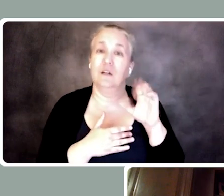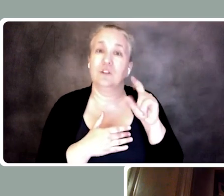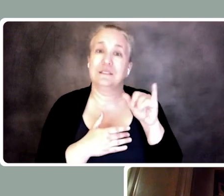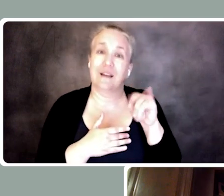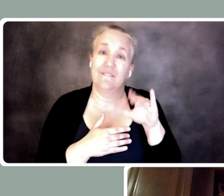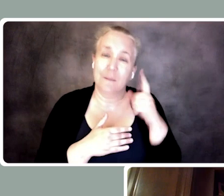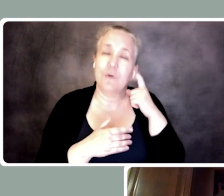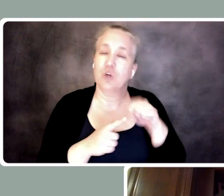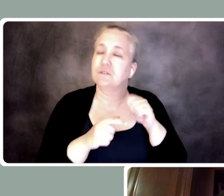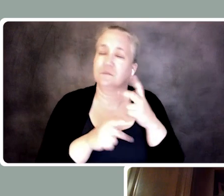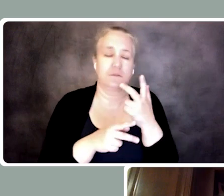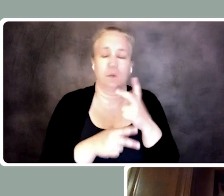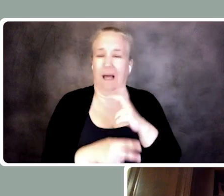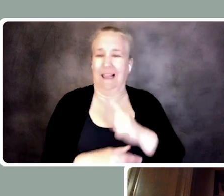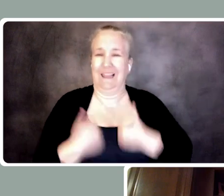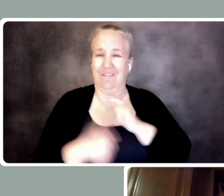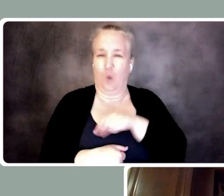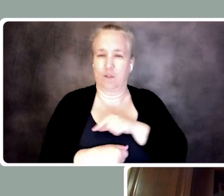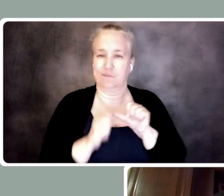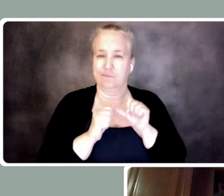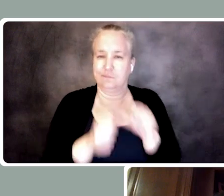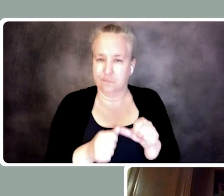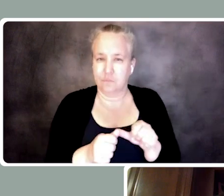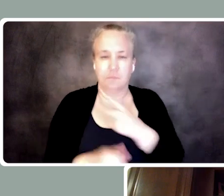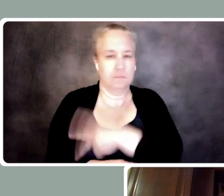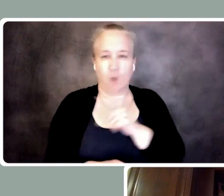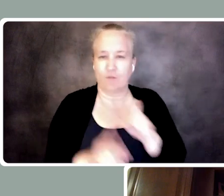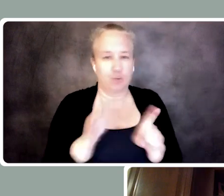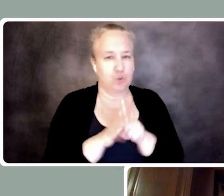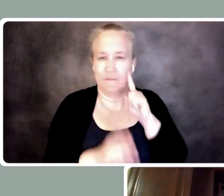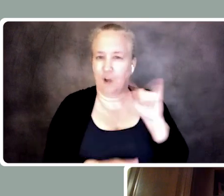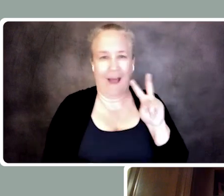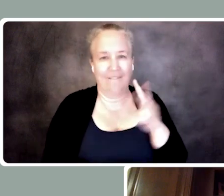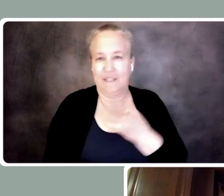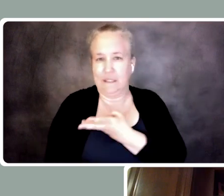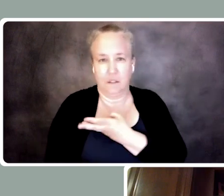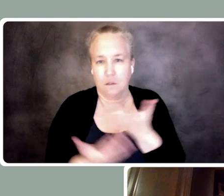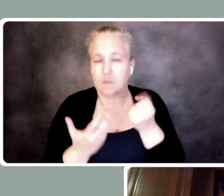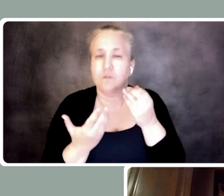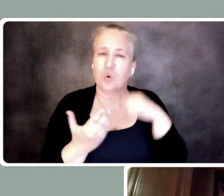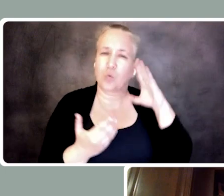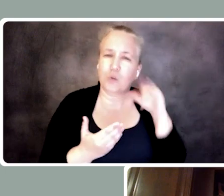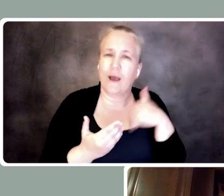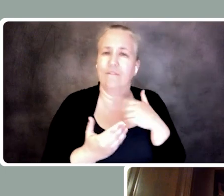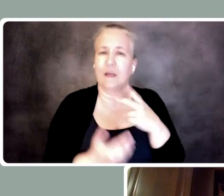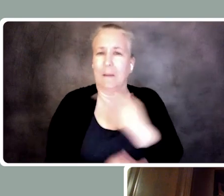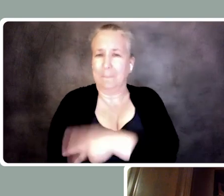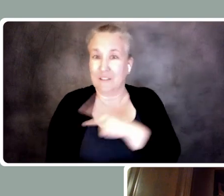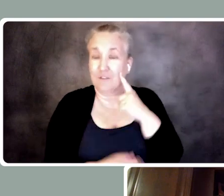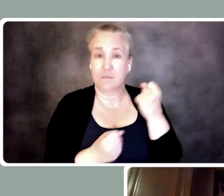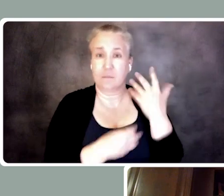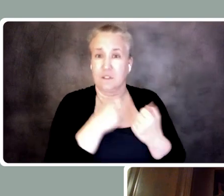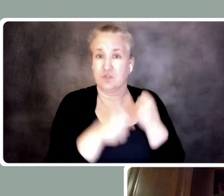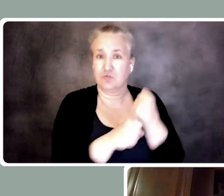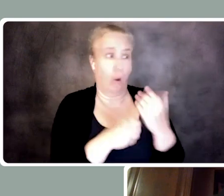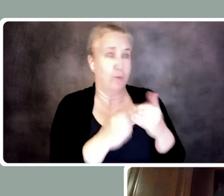of life and patients don't have to come to the office for an IV treatment. So I've had patients like decades on, actually almost 9 years